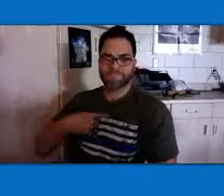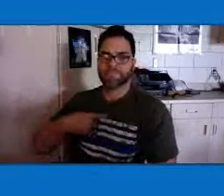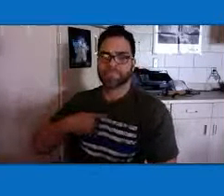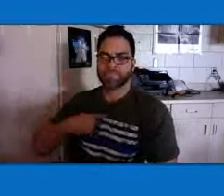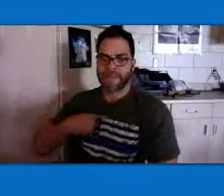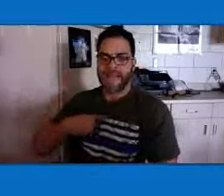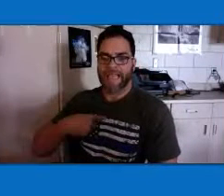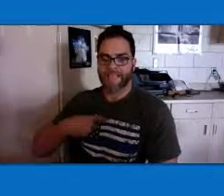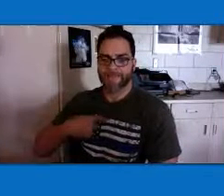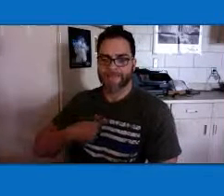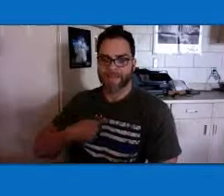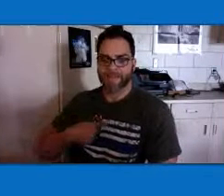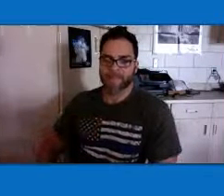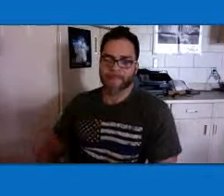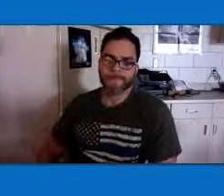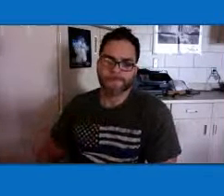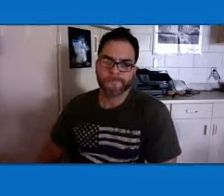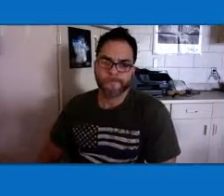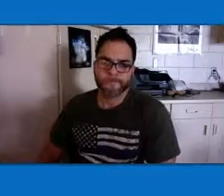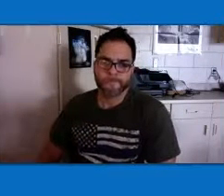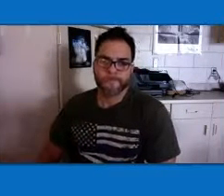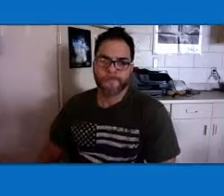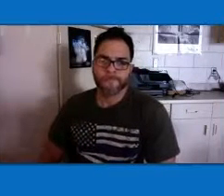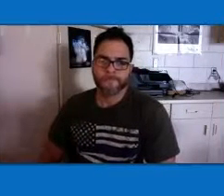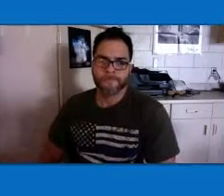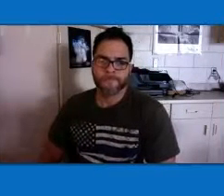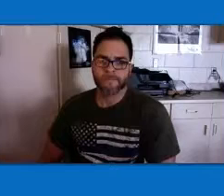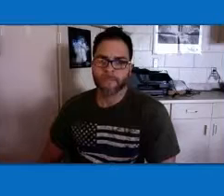Me. Me.